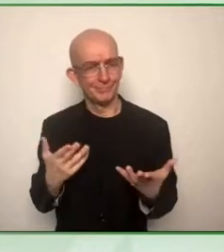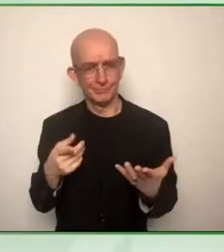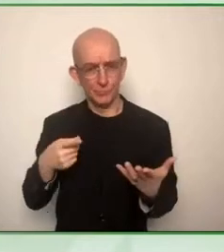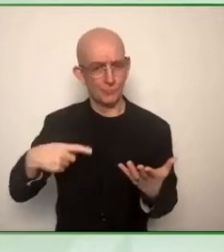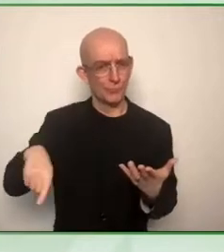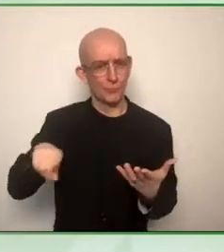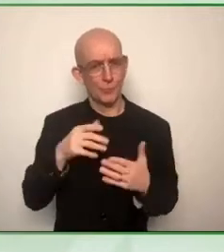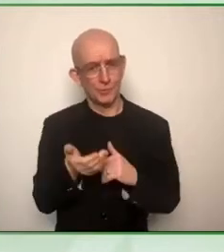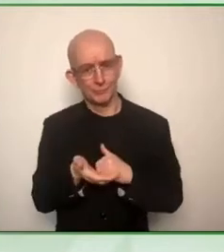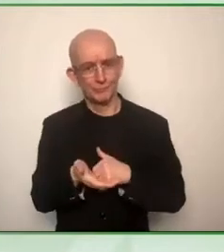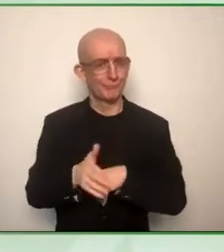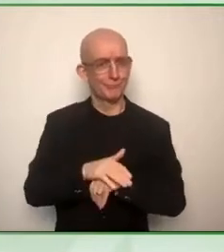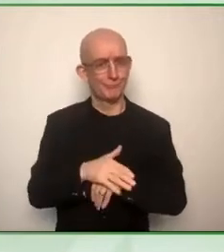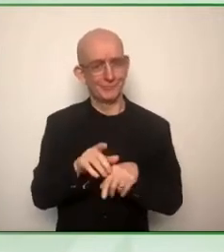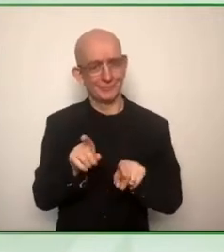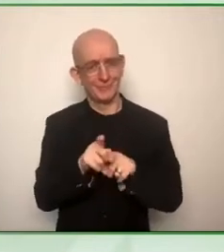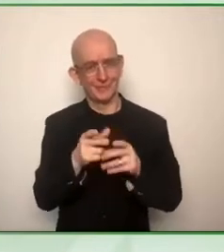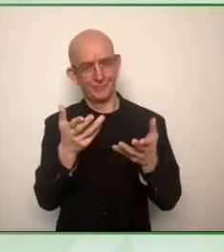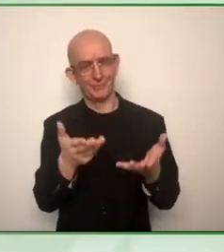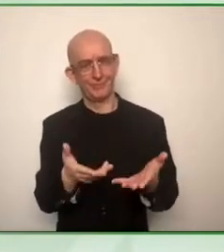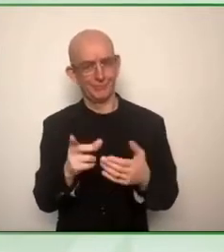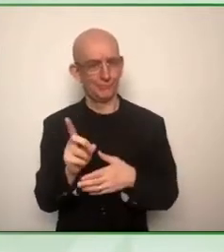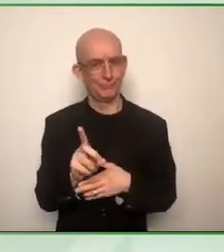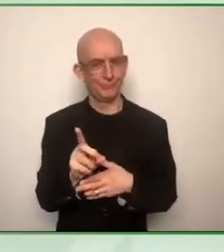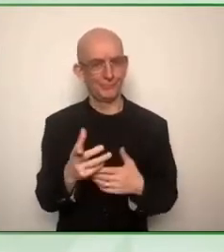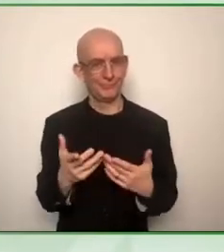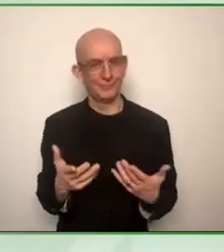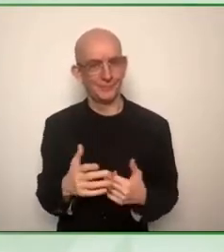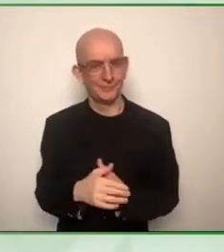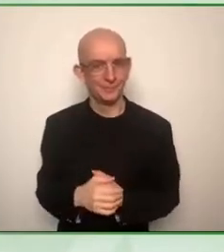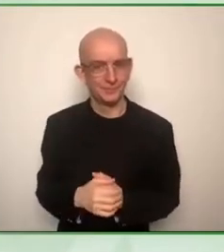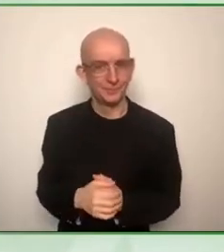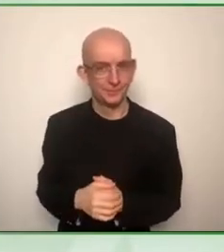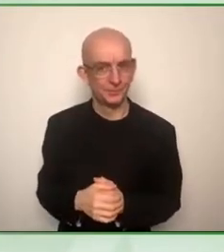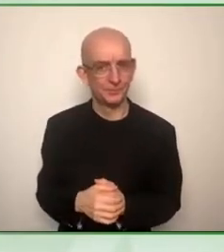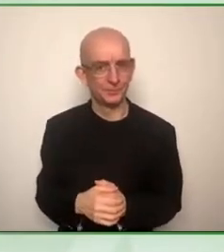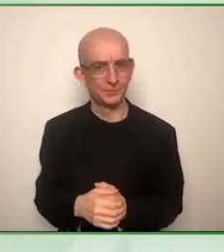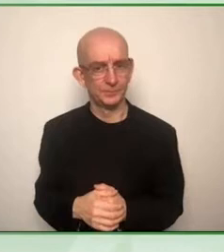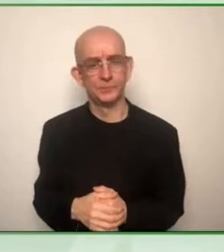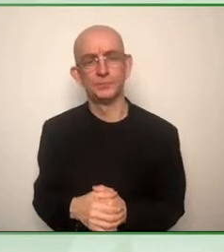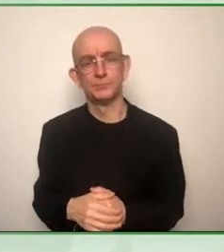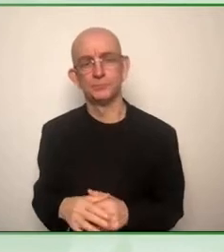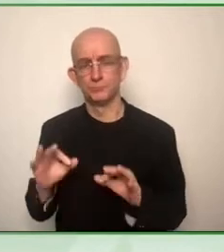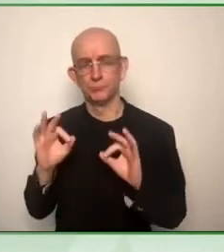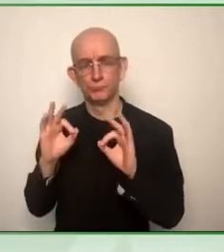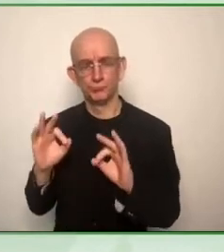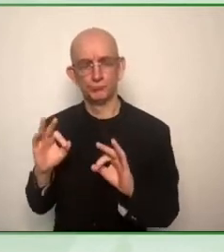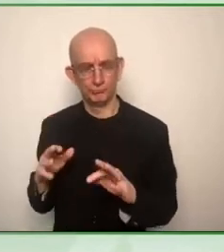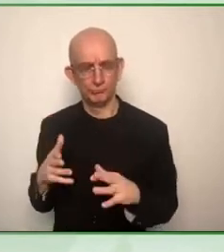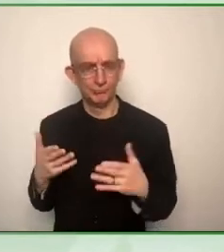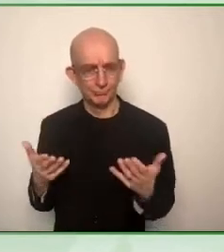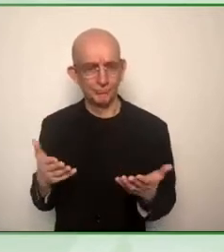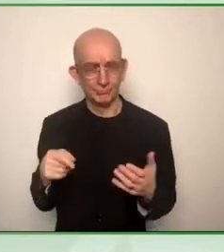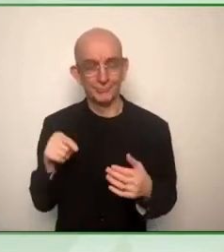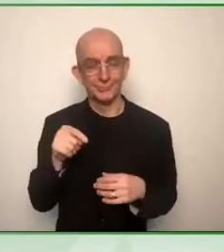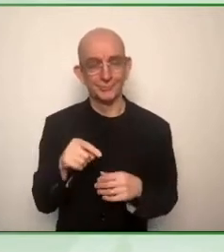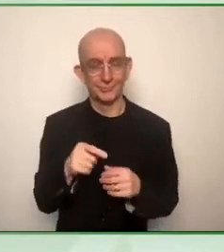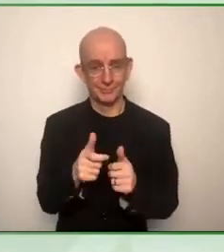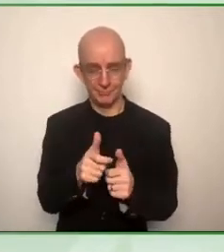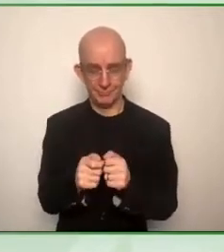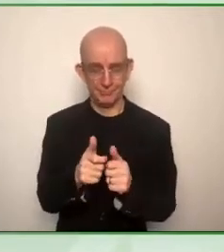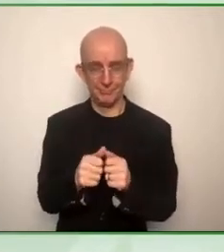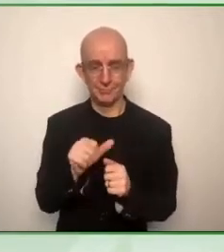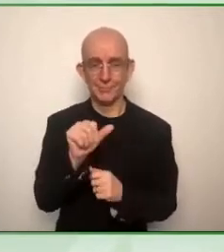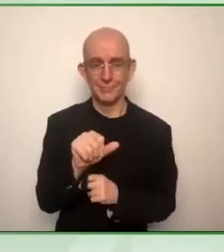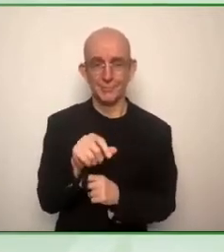application that translates corporate written or organizational written content into South African sign language. Currently,